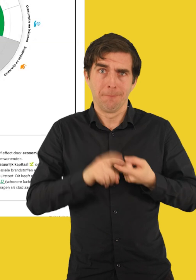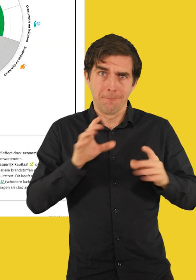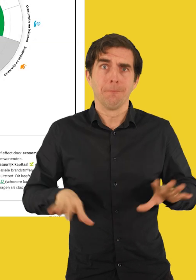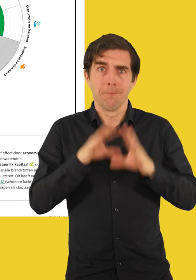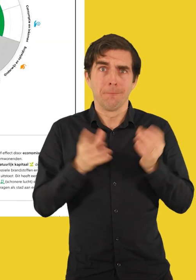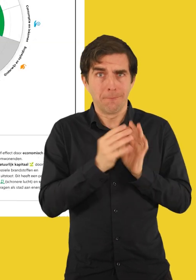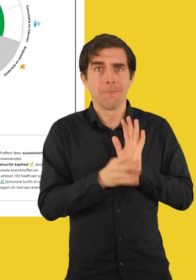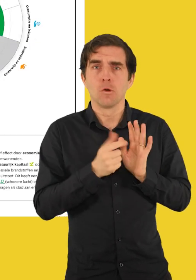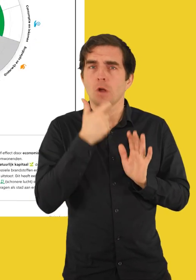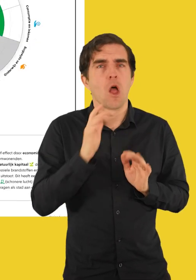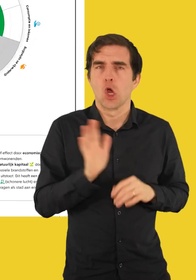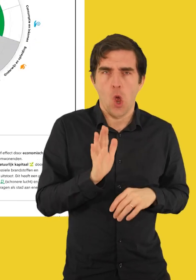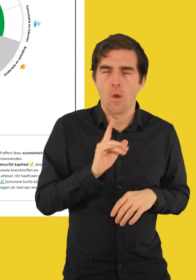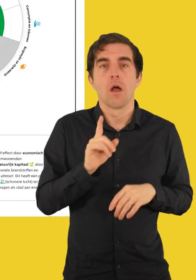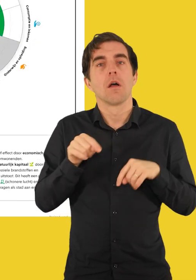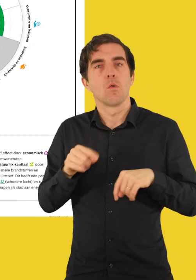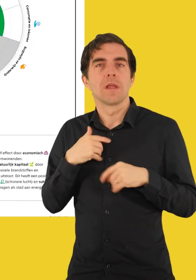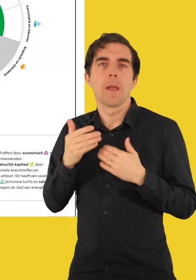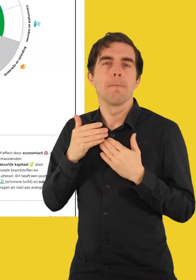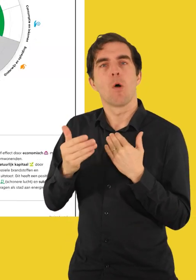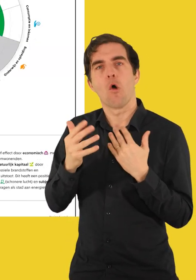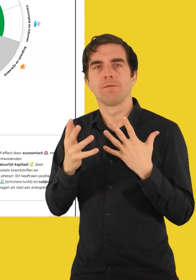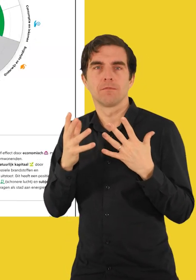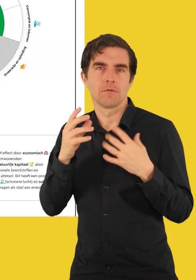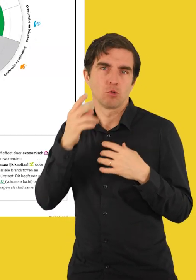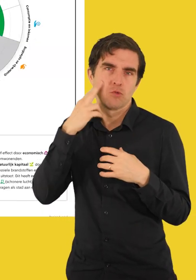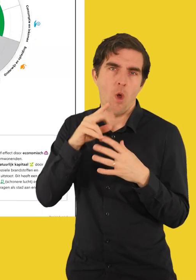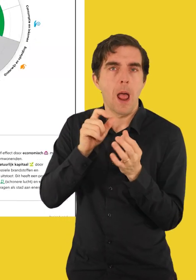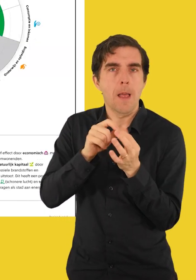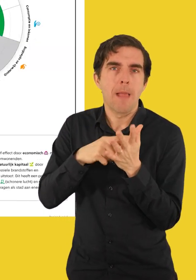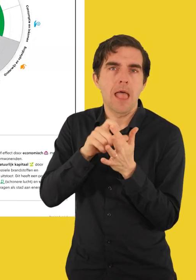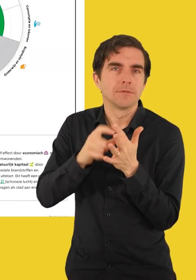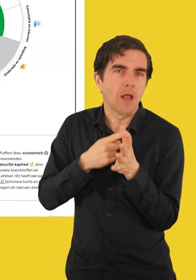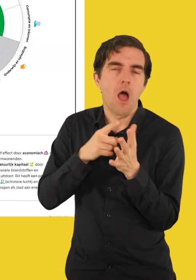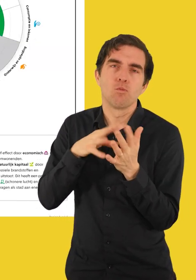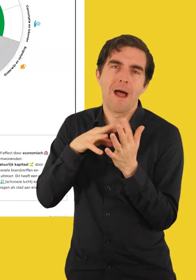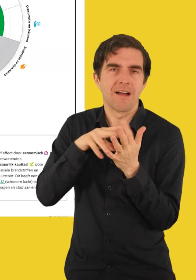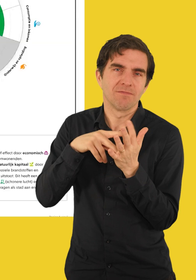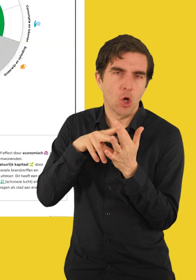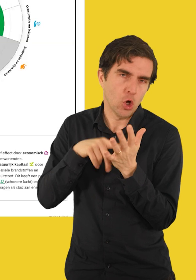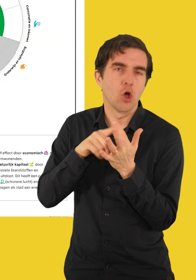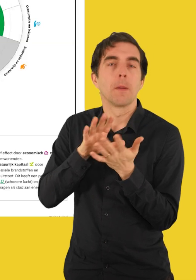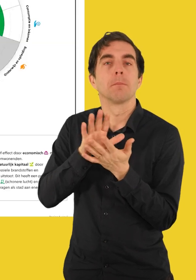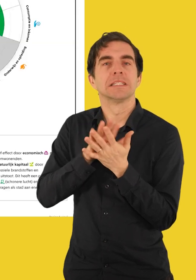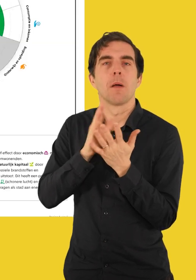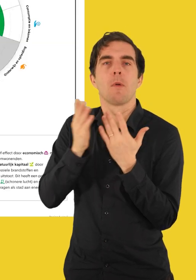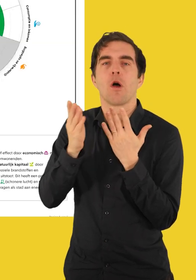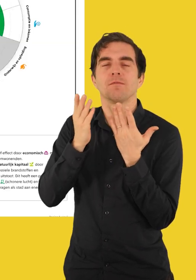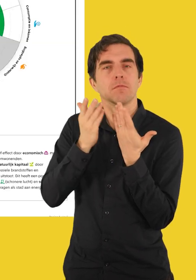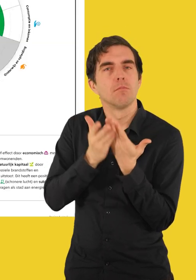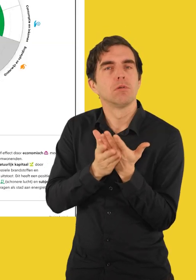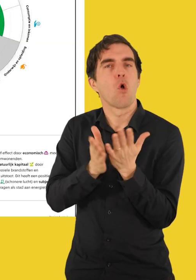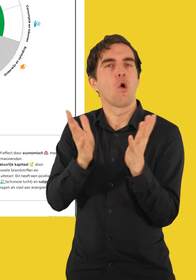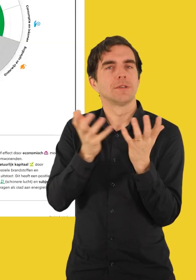officially based on the donut. In the Netherlands, we have a concept called brede welvaart. That's something like broad